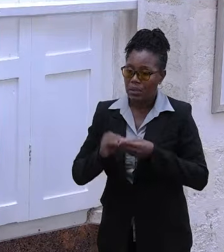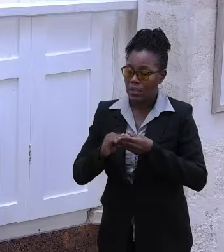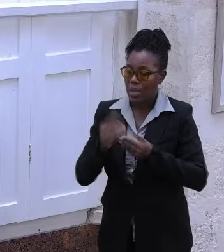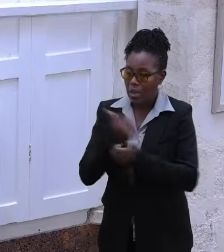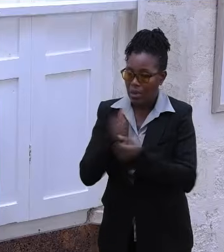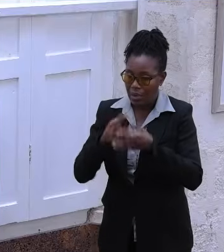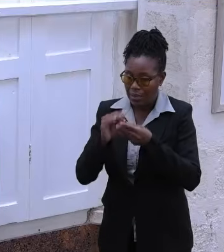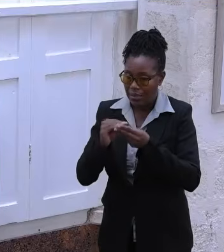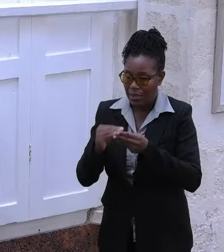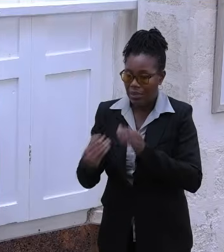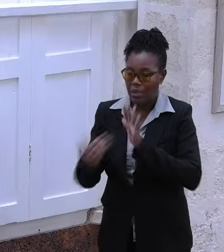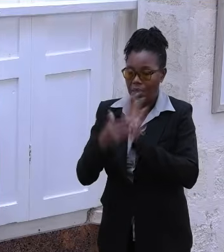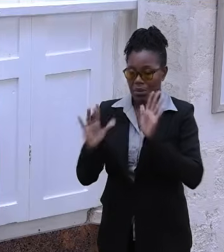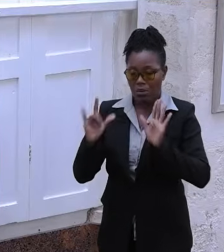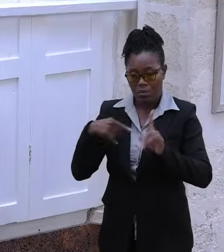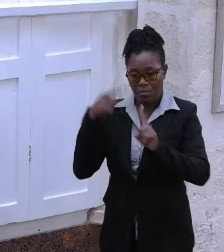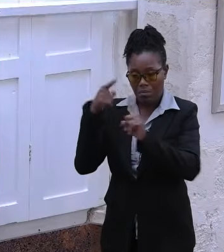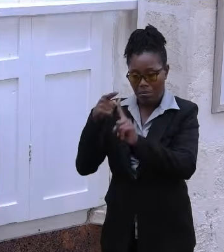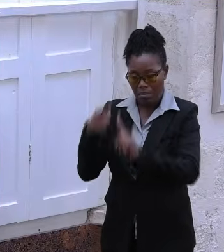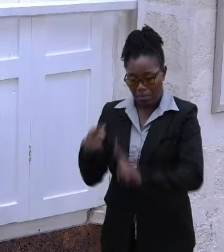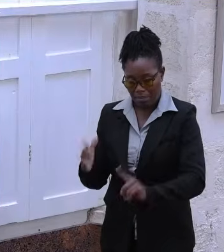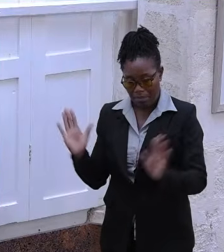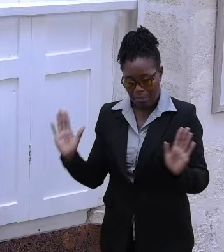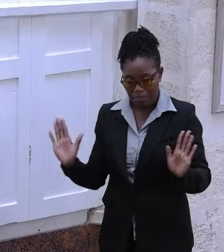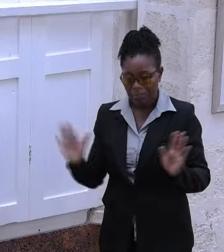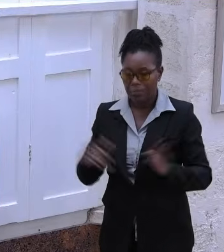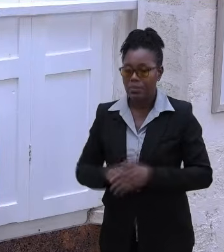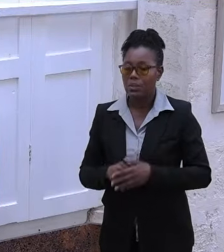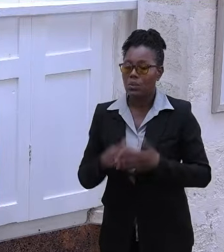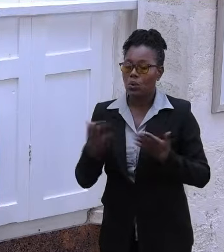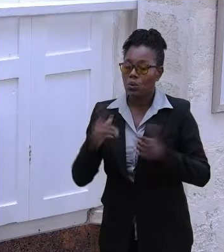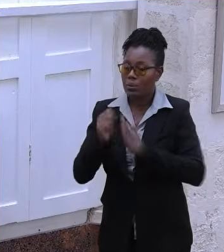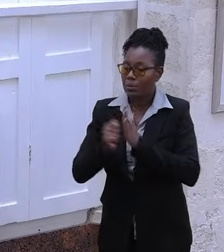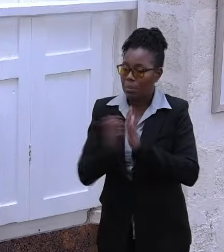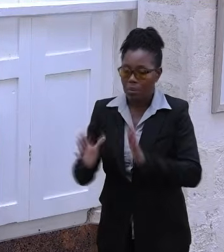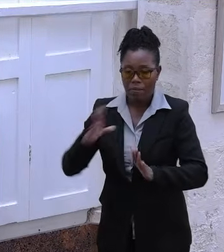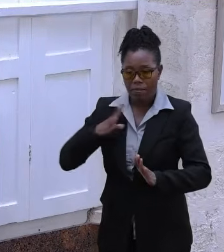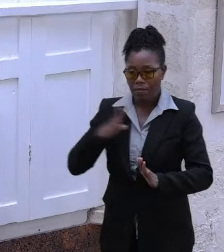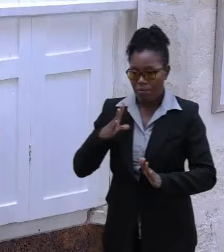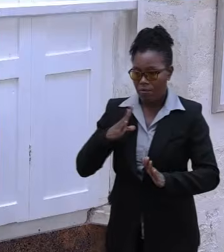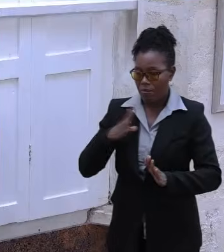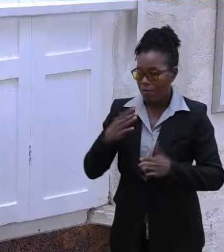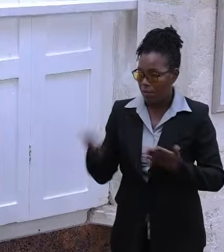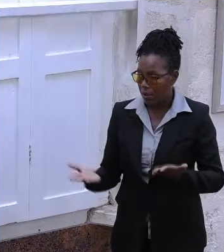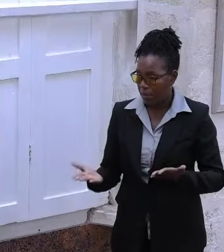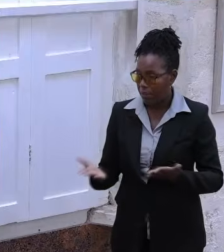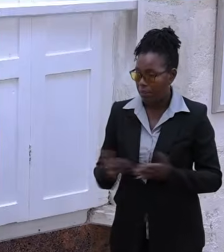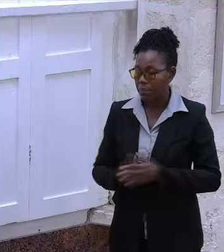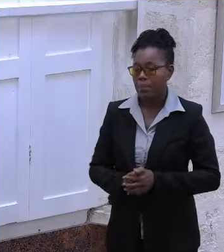are my points, Mr. Chairman. So the time period, no problem. CBI, I have a big problem.